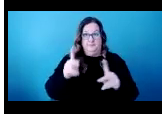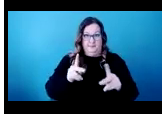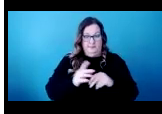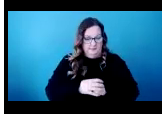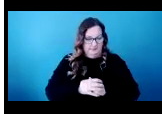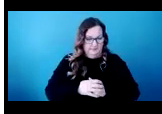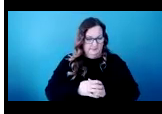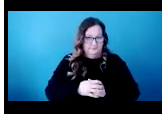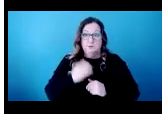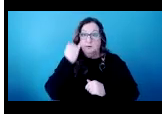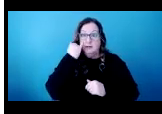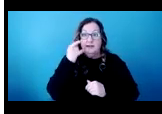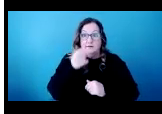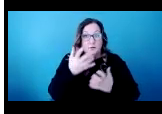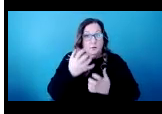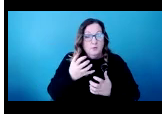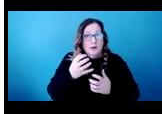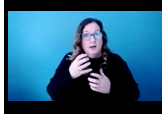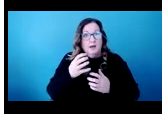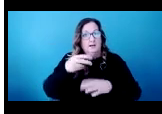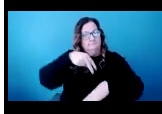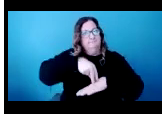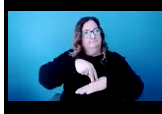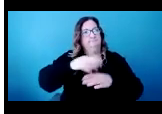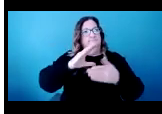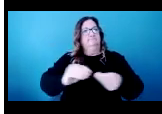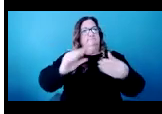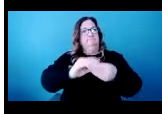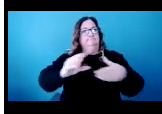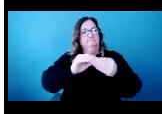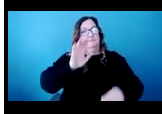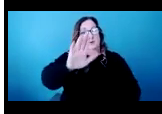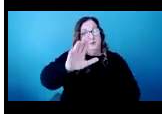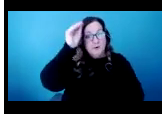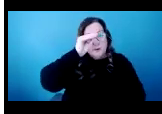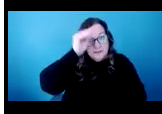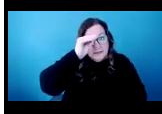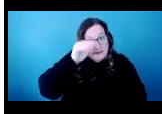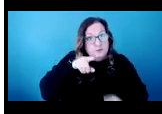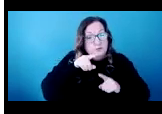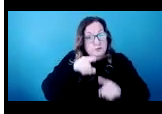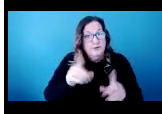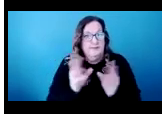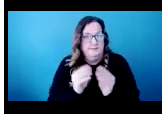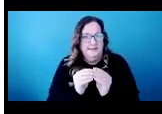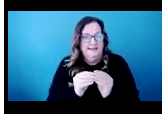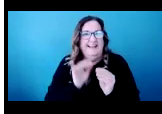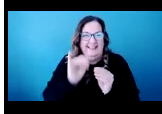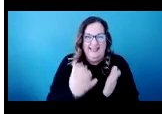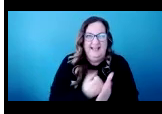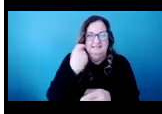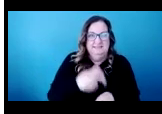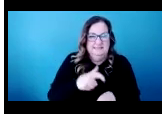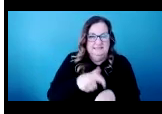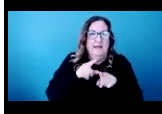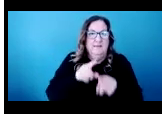your opinion about a bill, like in one of these meetings, this is the time you would do it, is during